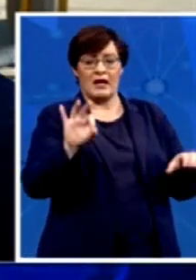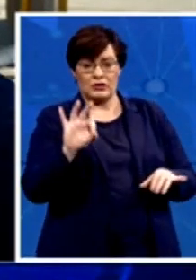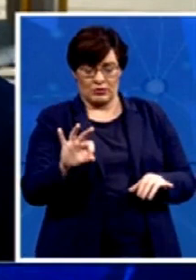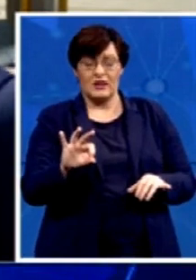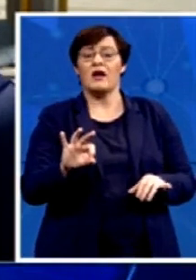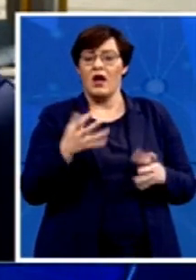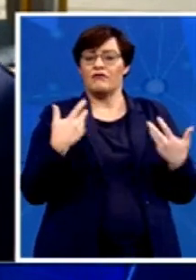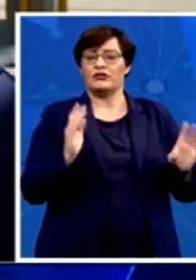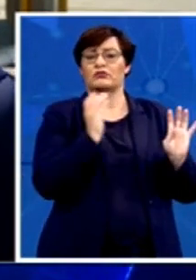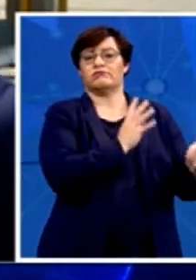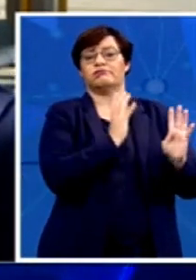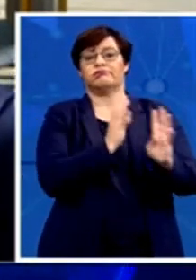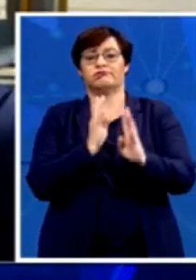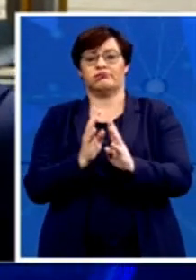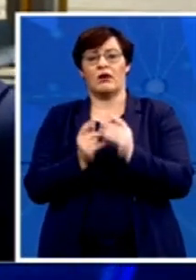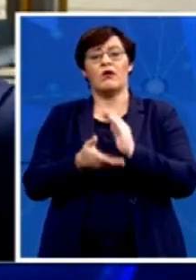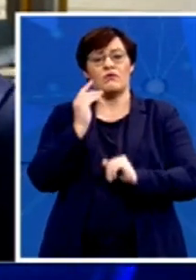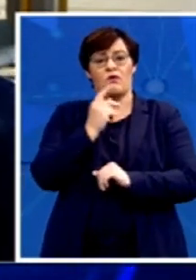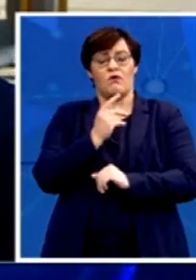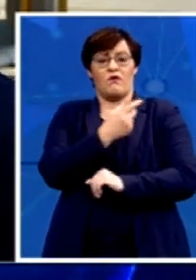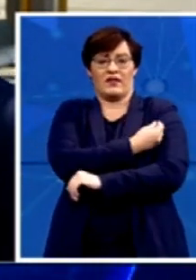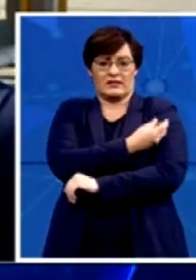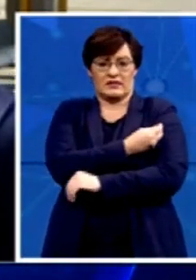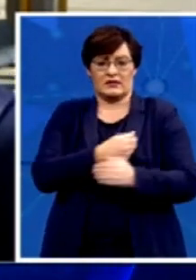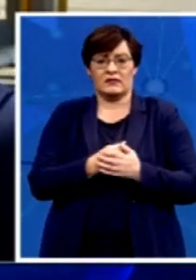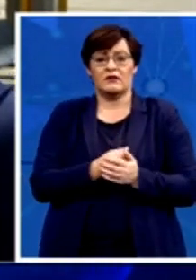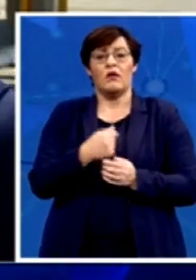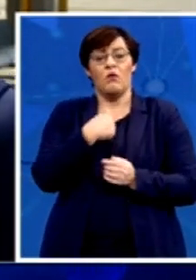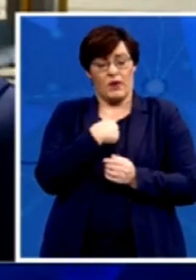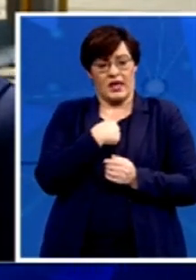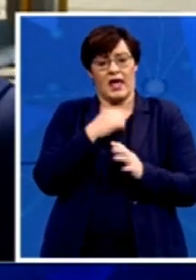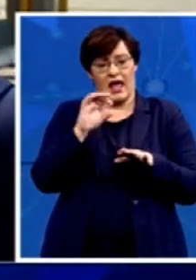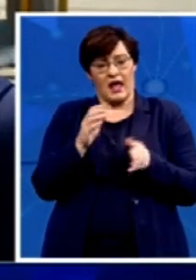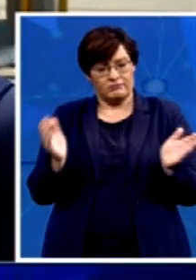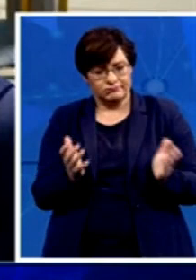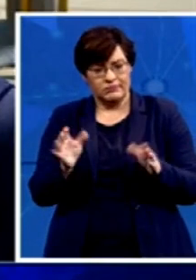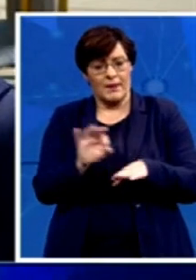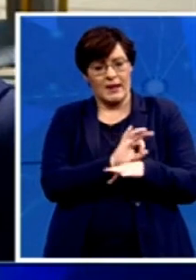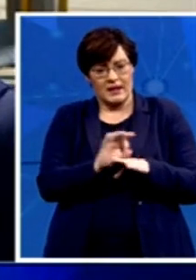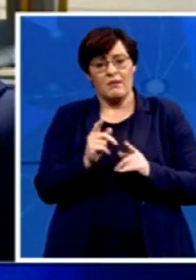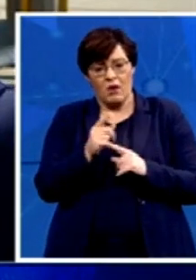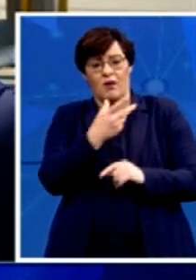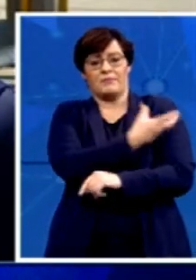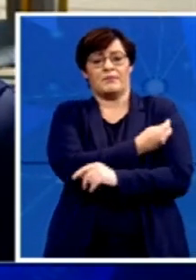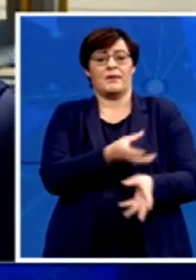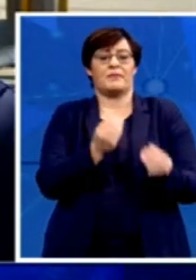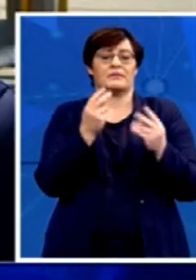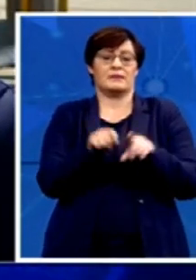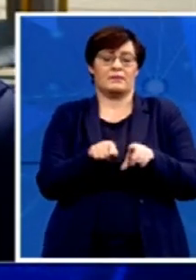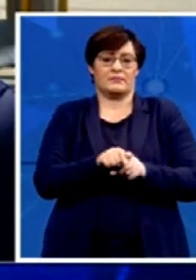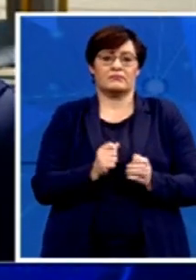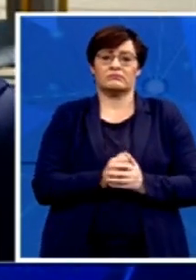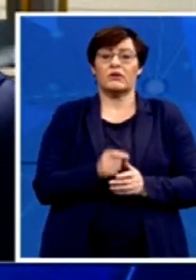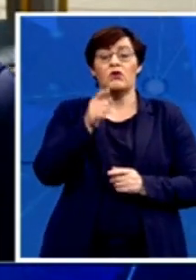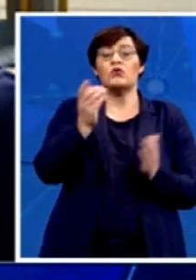vaccinate. And we as the SRC actively do encourage students to go take the vaccine. As a student yourself, what do you think is the reason why students are still a